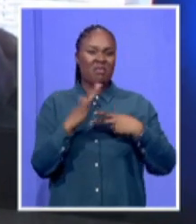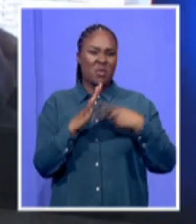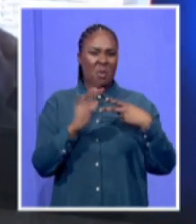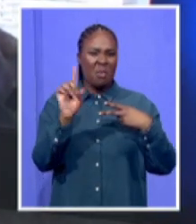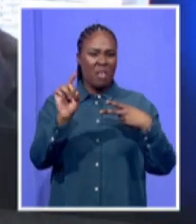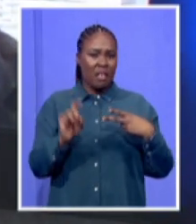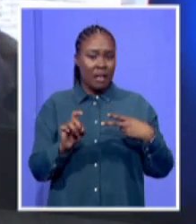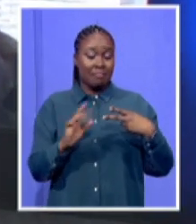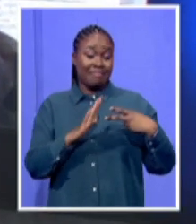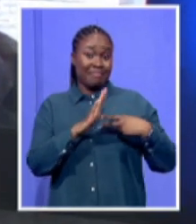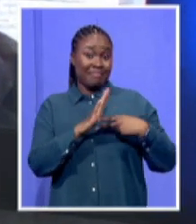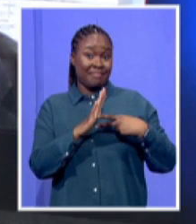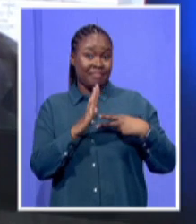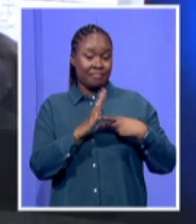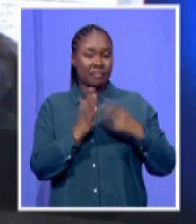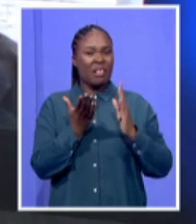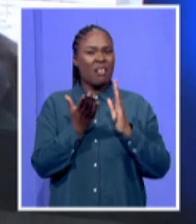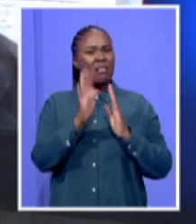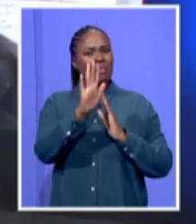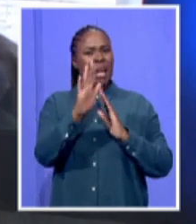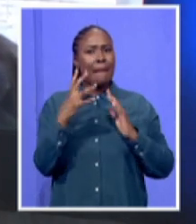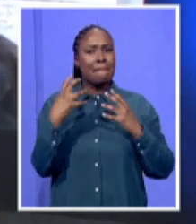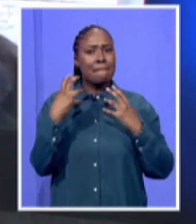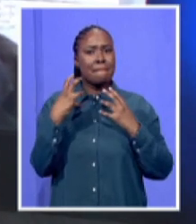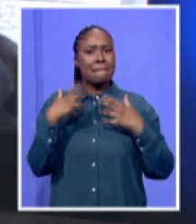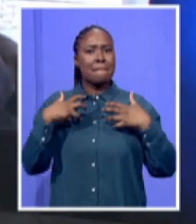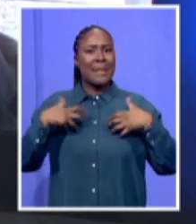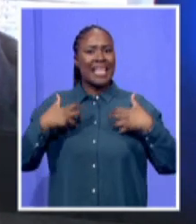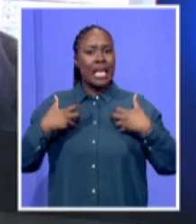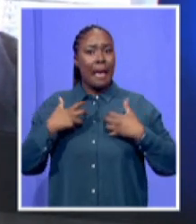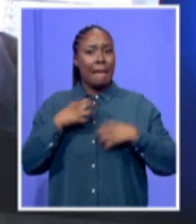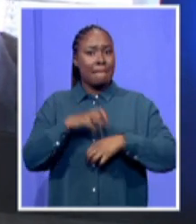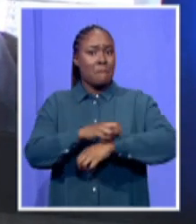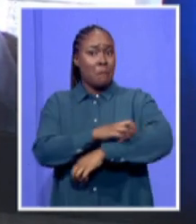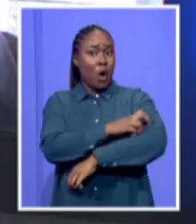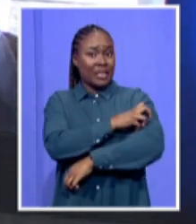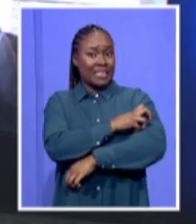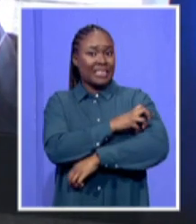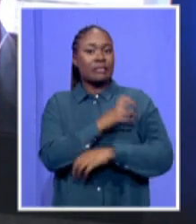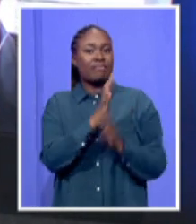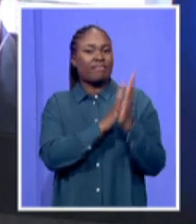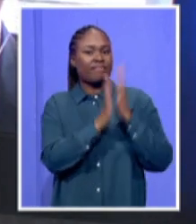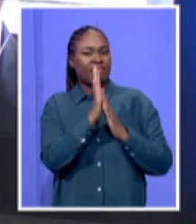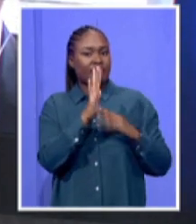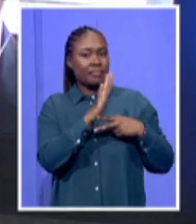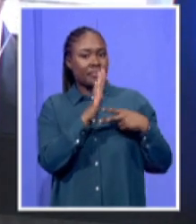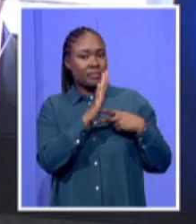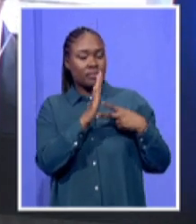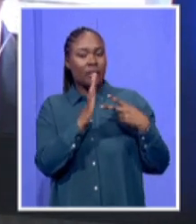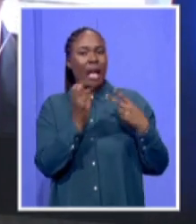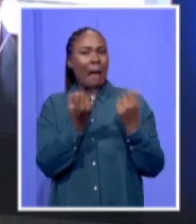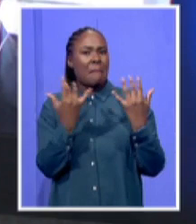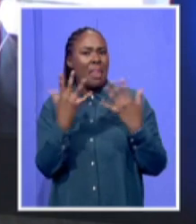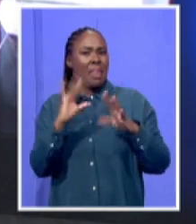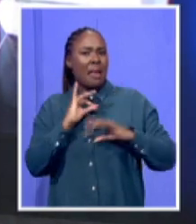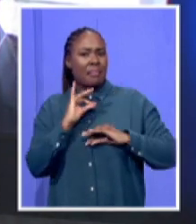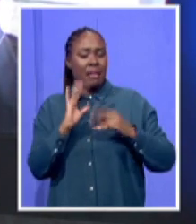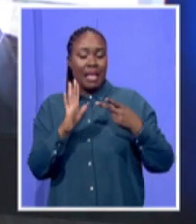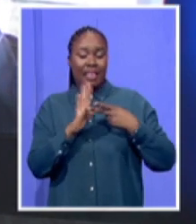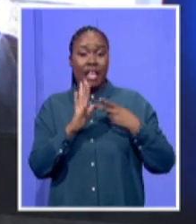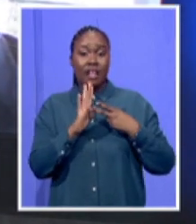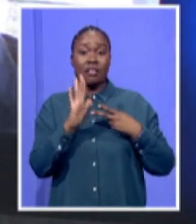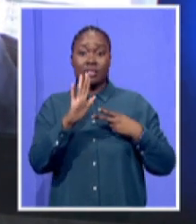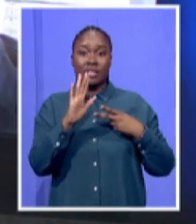One, the latest update in terms of monkeypox in the country. And two, you are the specialist for NHI within